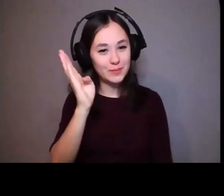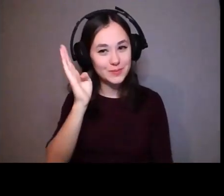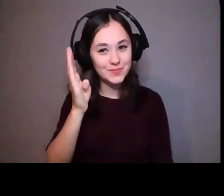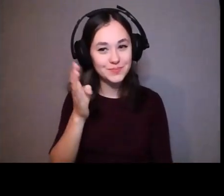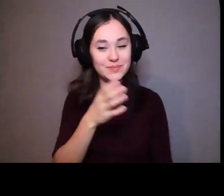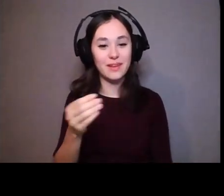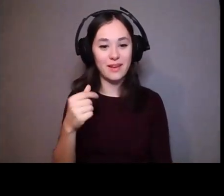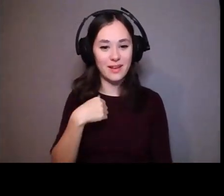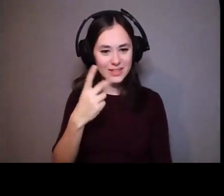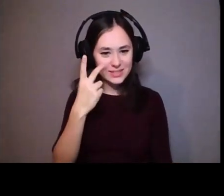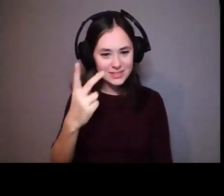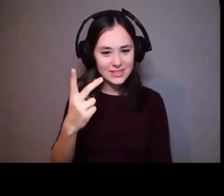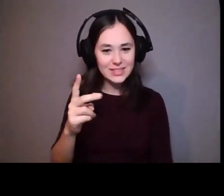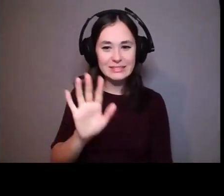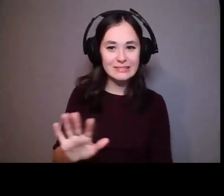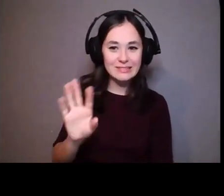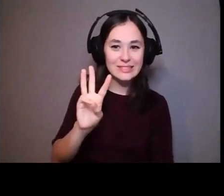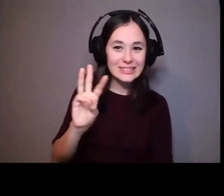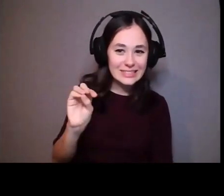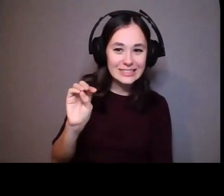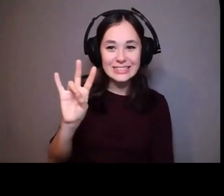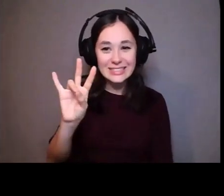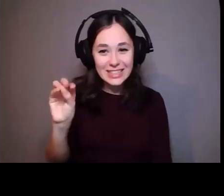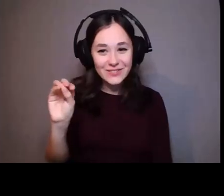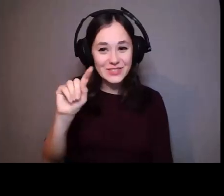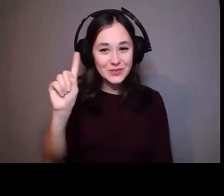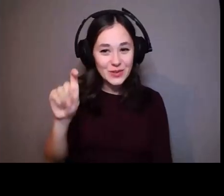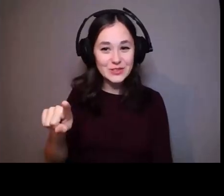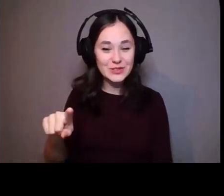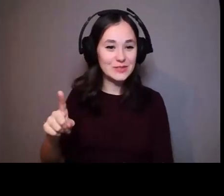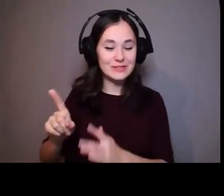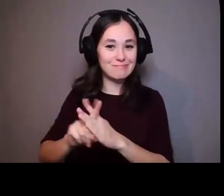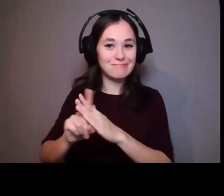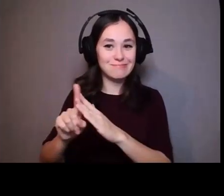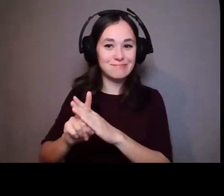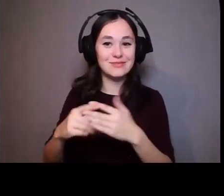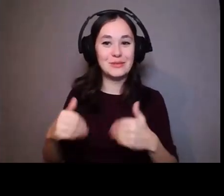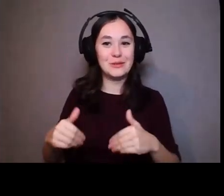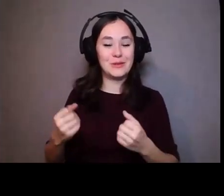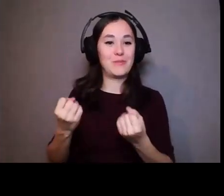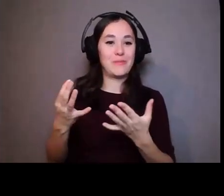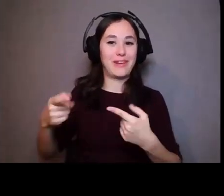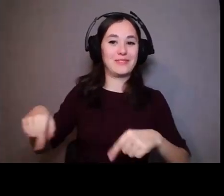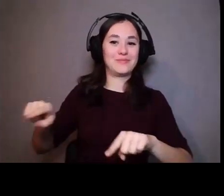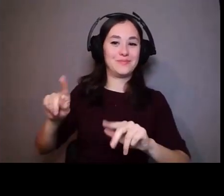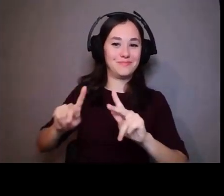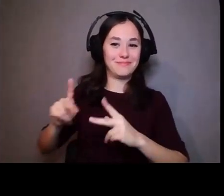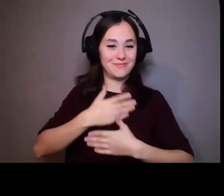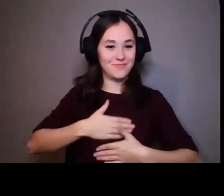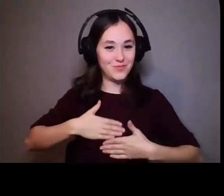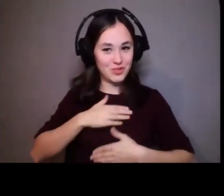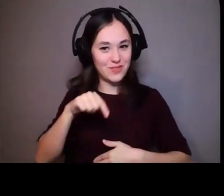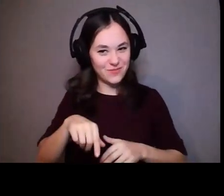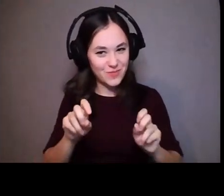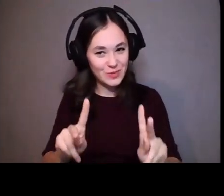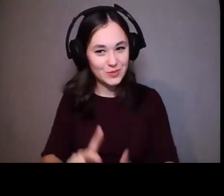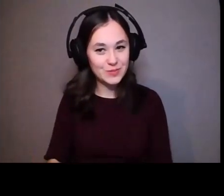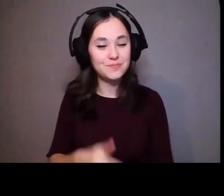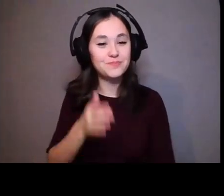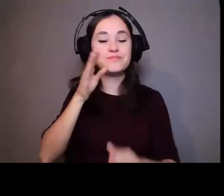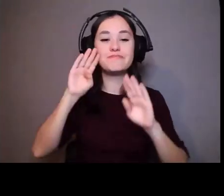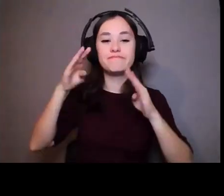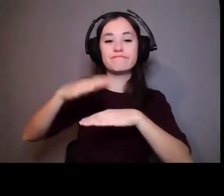60, 70 plus questions rolling in, there's a lot of people who really appreciate this opportunity. We're going to focus on some questions for